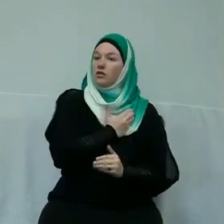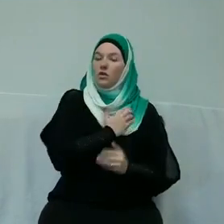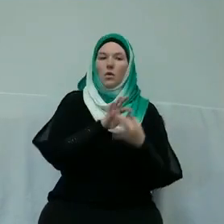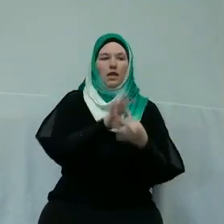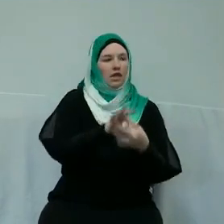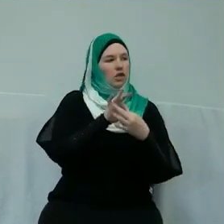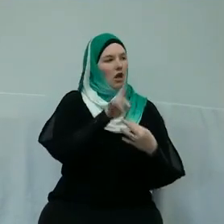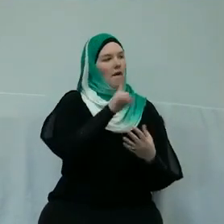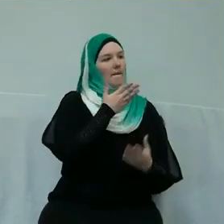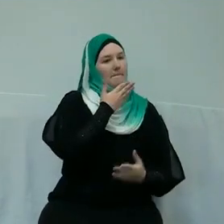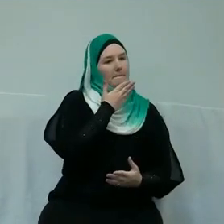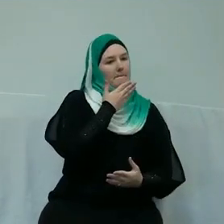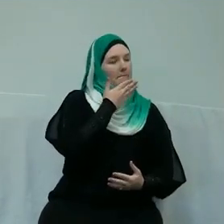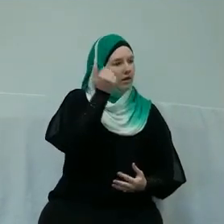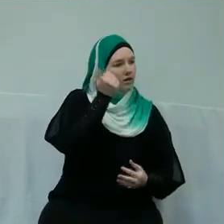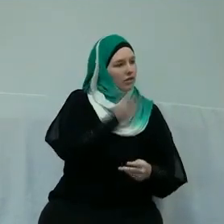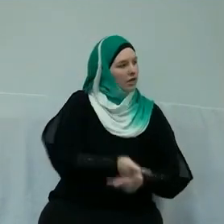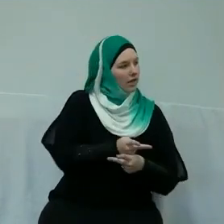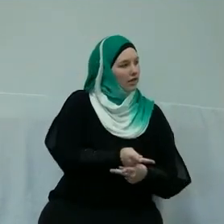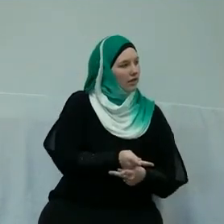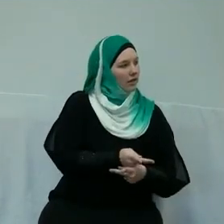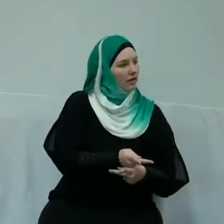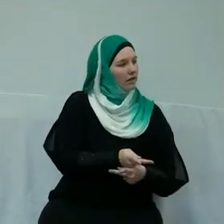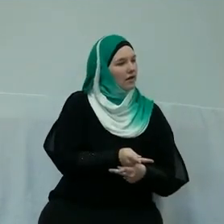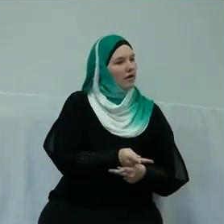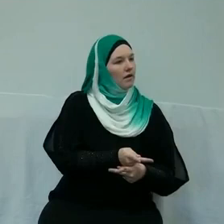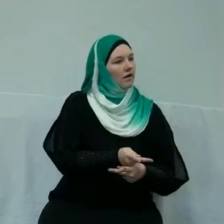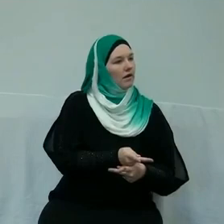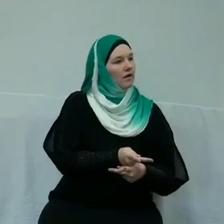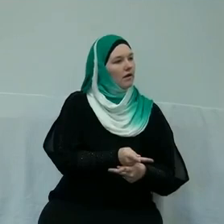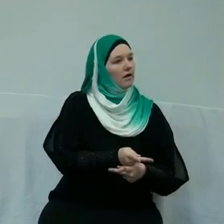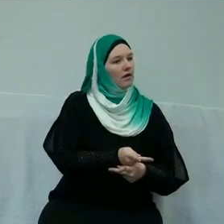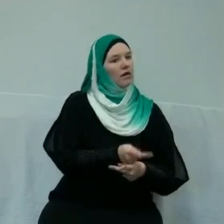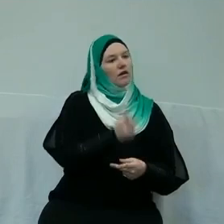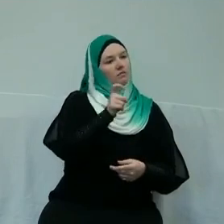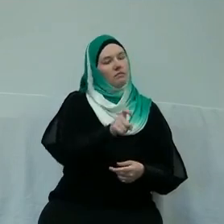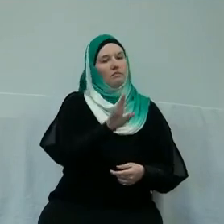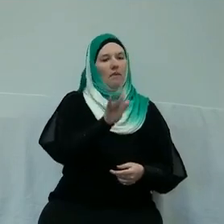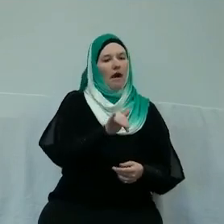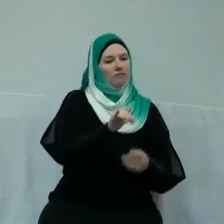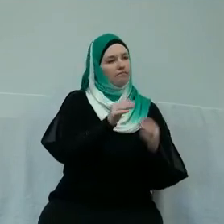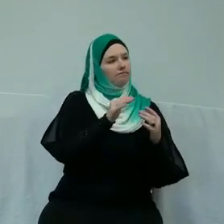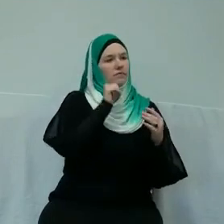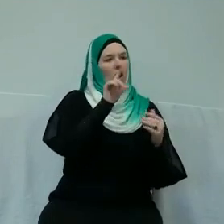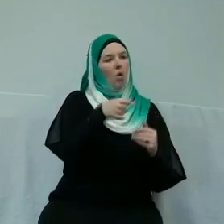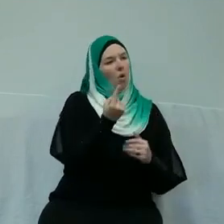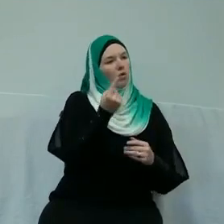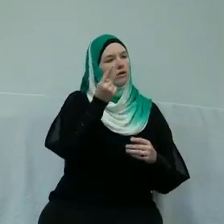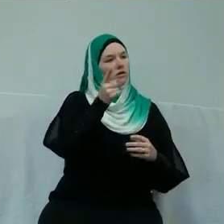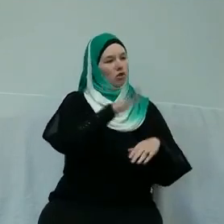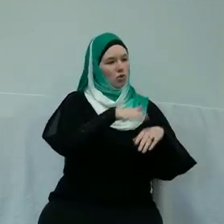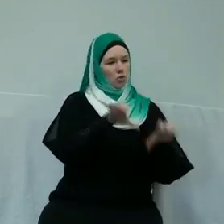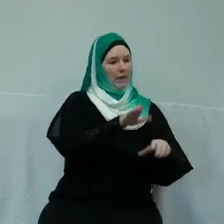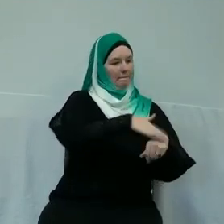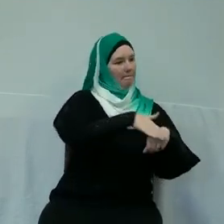relationships are better nurtured by ihsan, not just by justice. Not by doing your